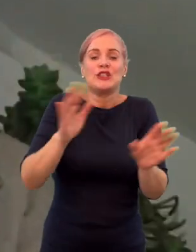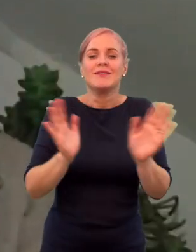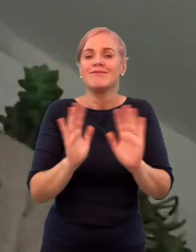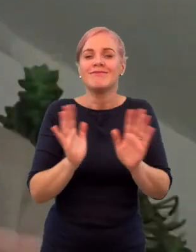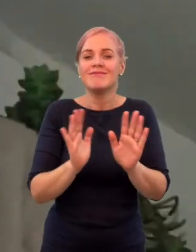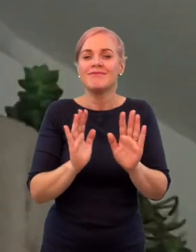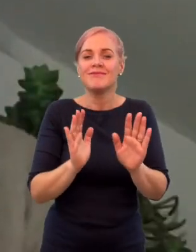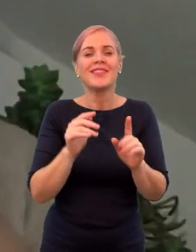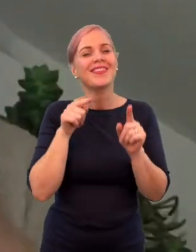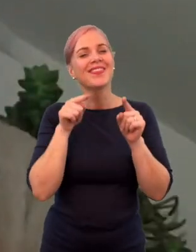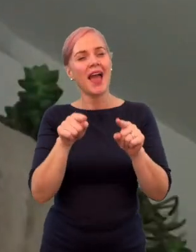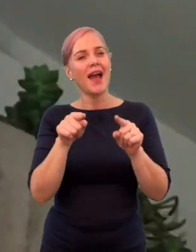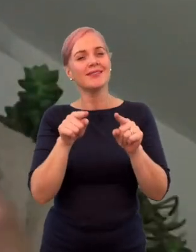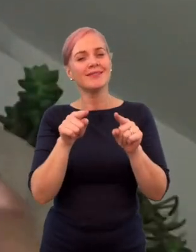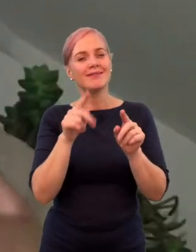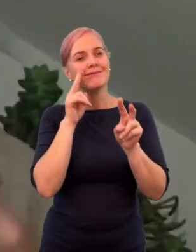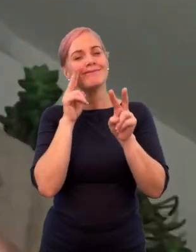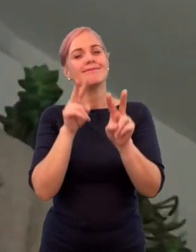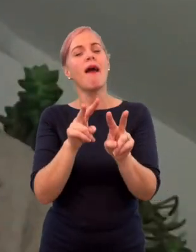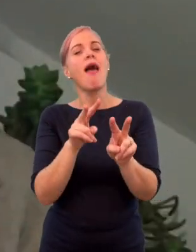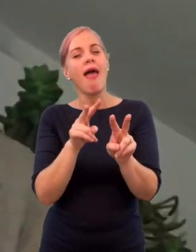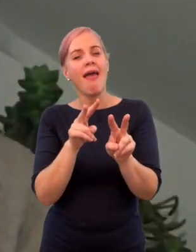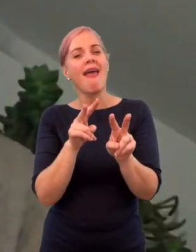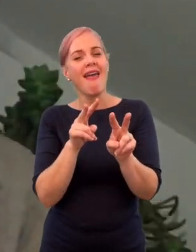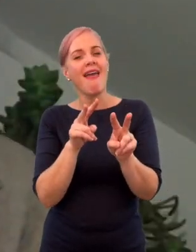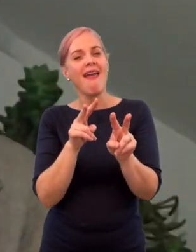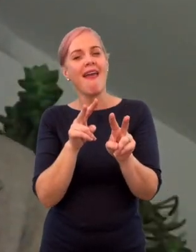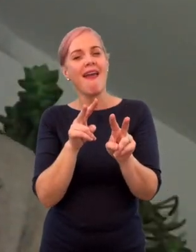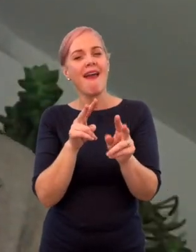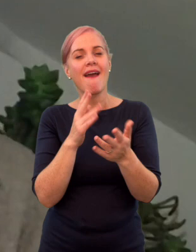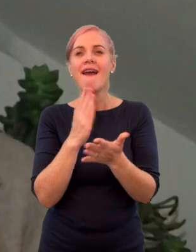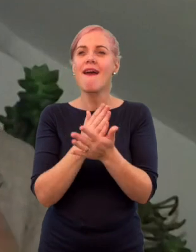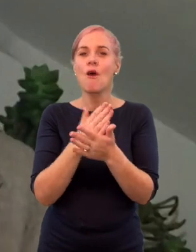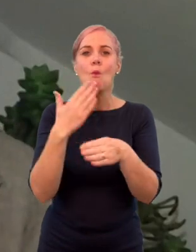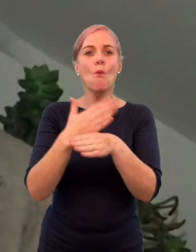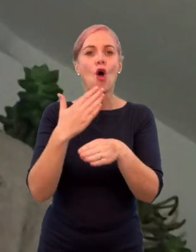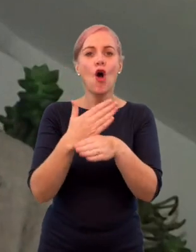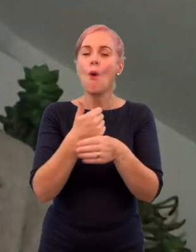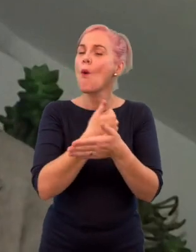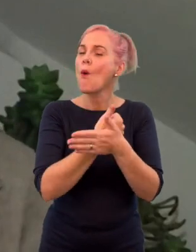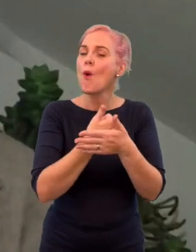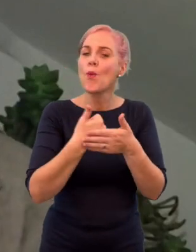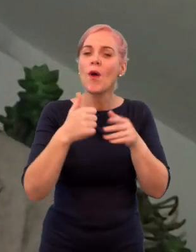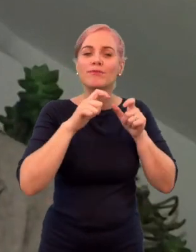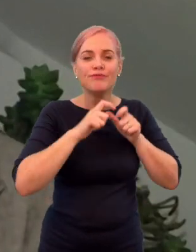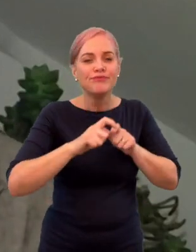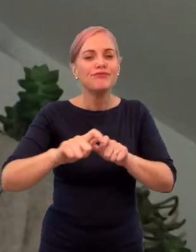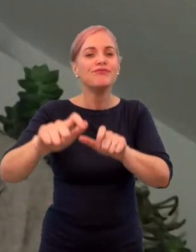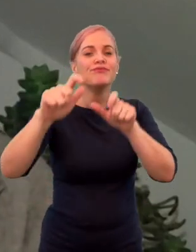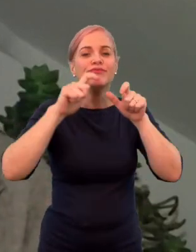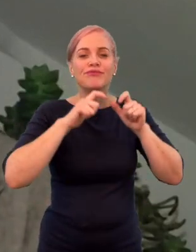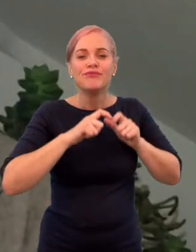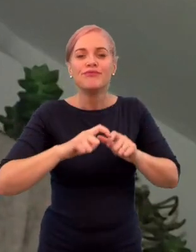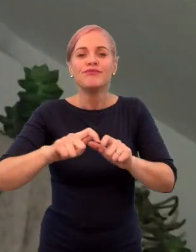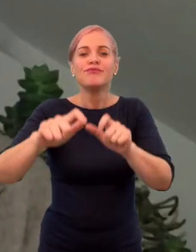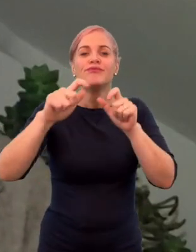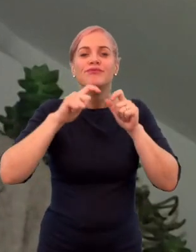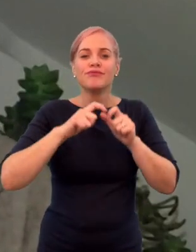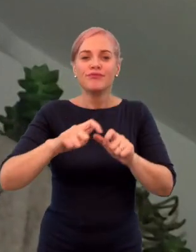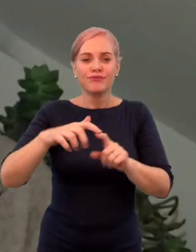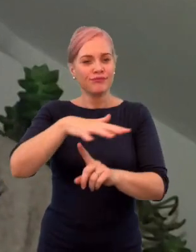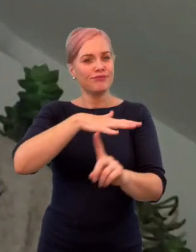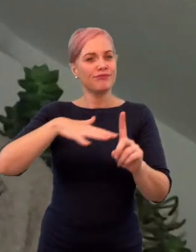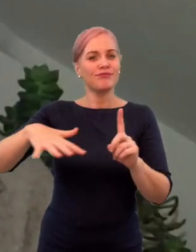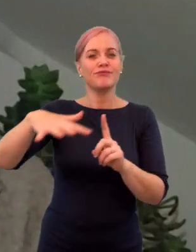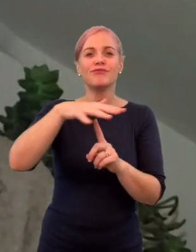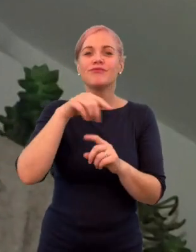necessarily, but it's just that idea of work's always kind of continuing in